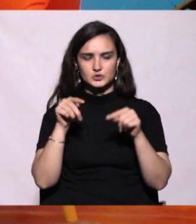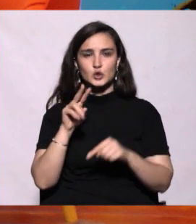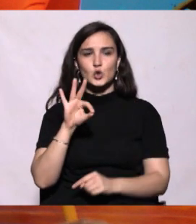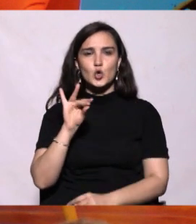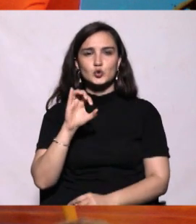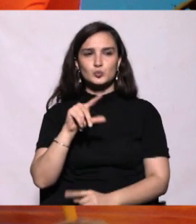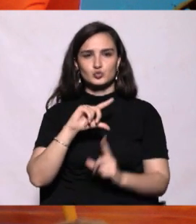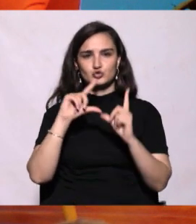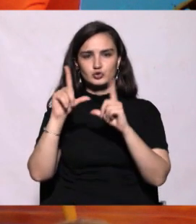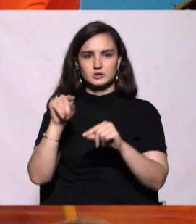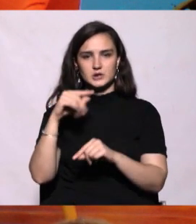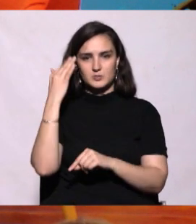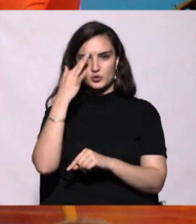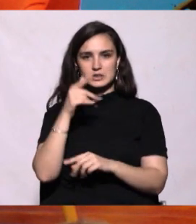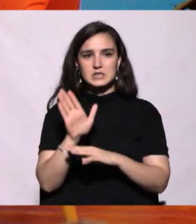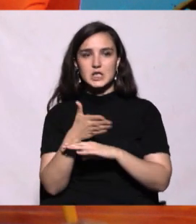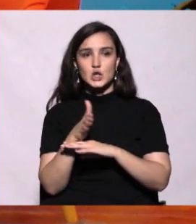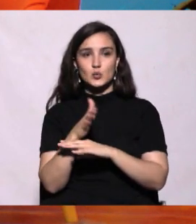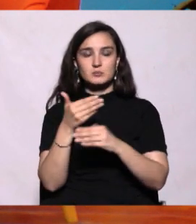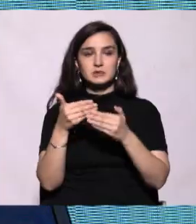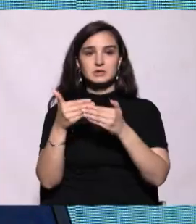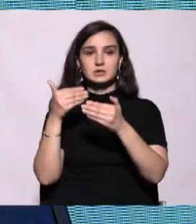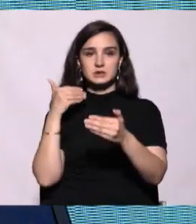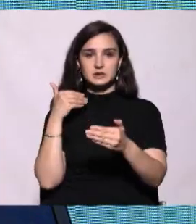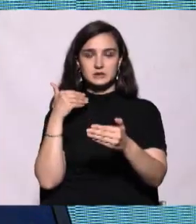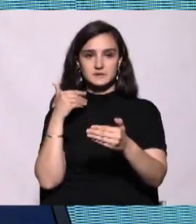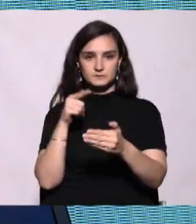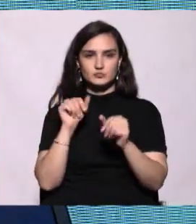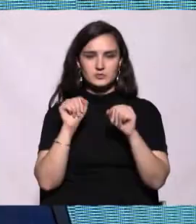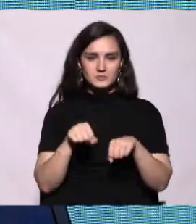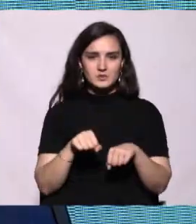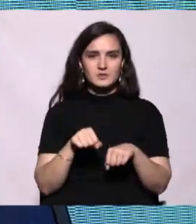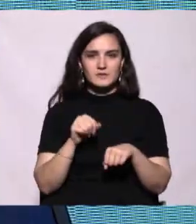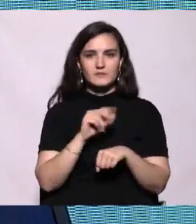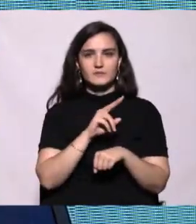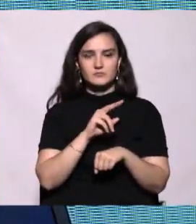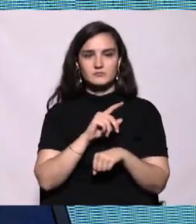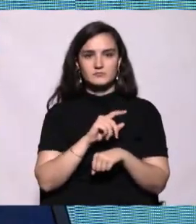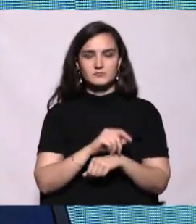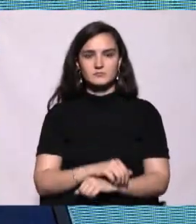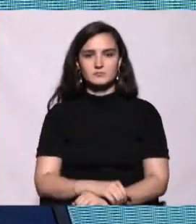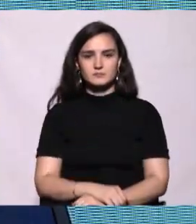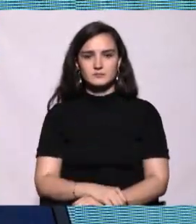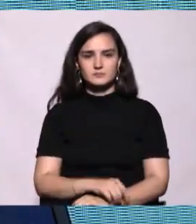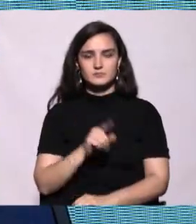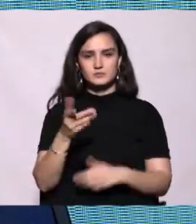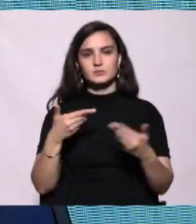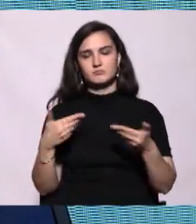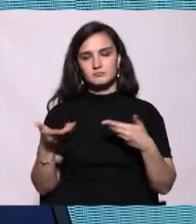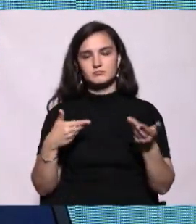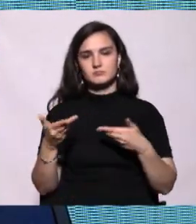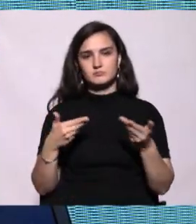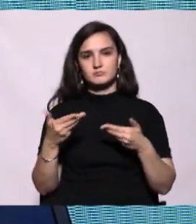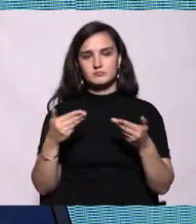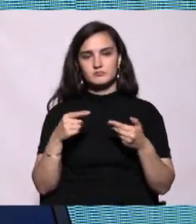you encounter a hound, maybe the Baskerville hound, maybe some other hound, on your walk, and